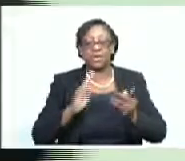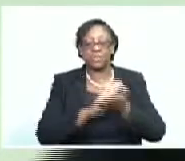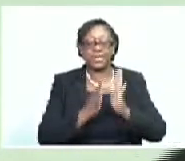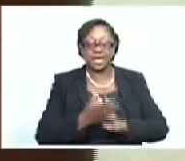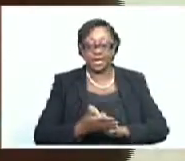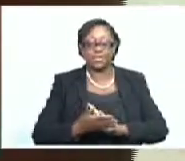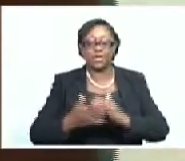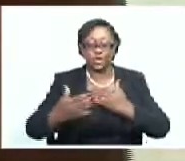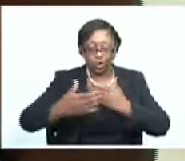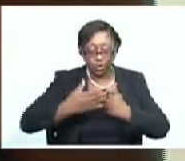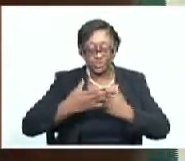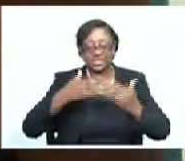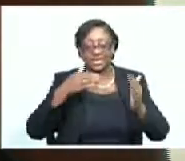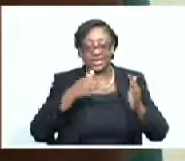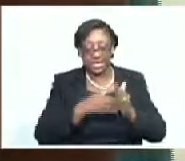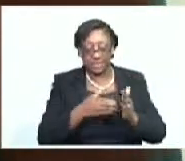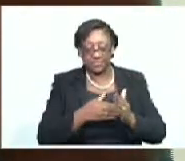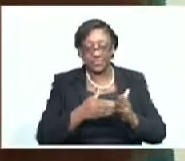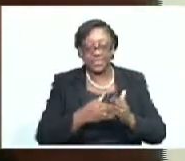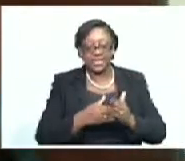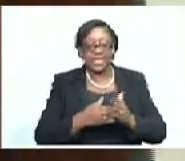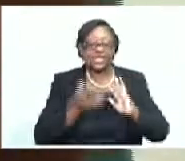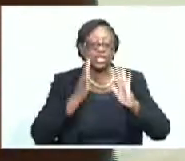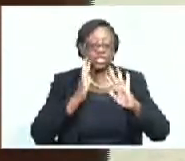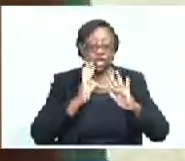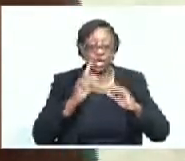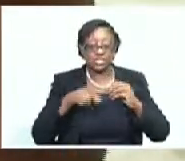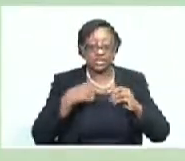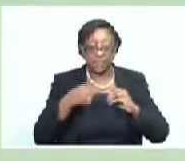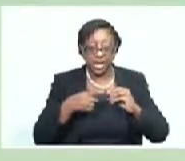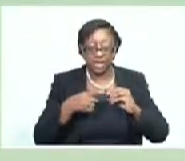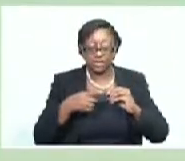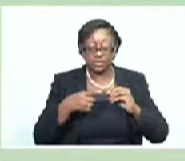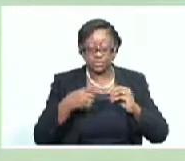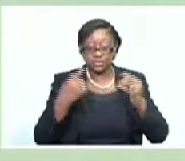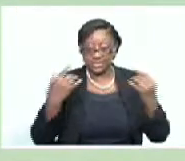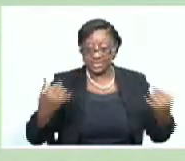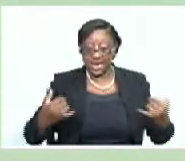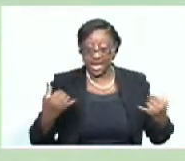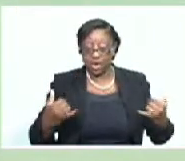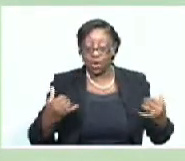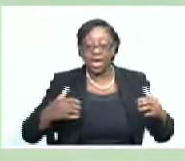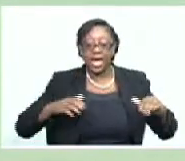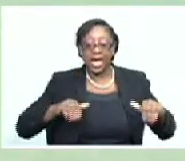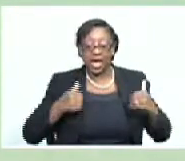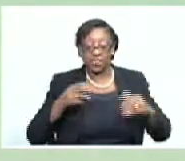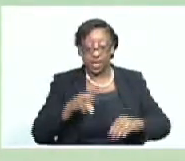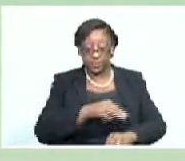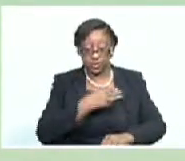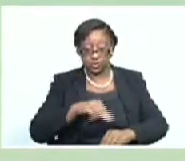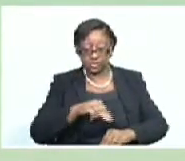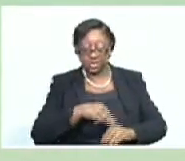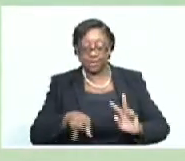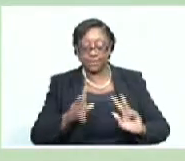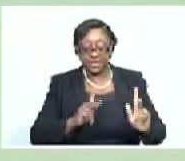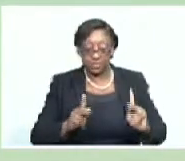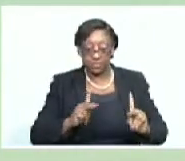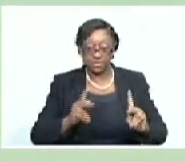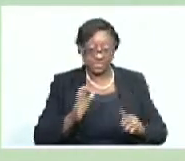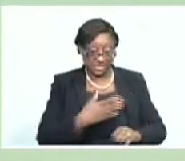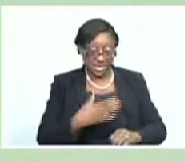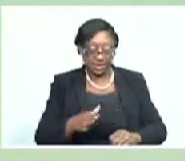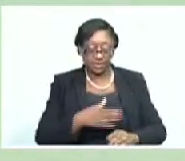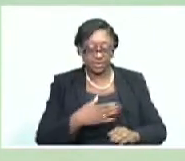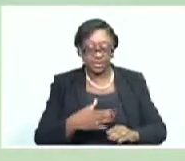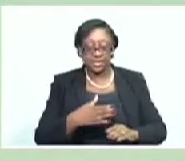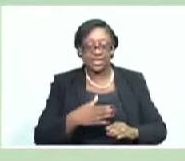Ian also talks about the impact of COVID-19 on musicians. So right now, the music industry, due to COVID-19,